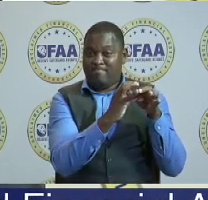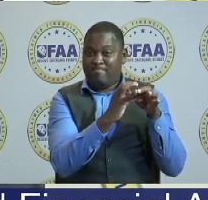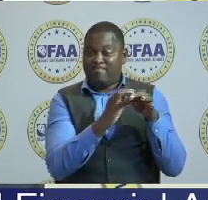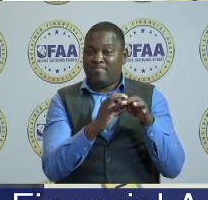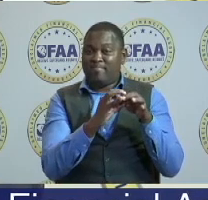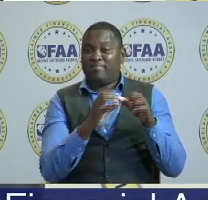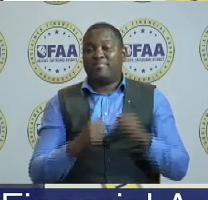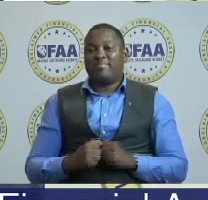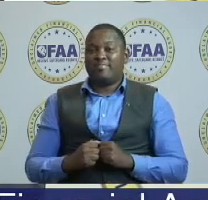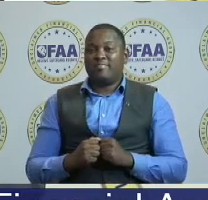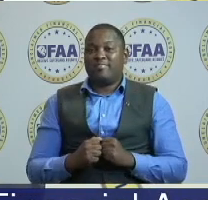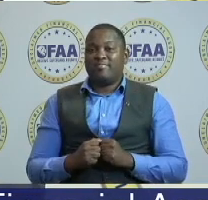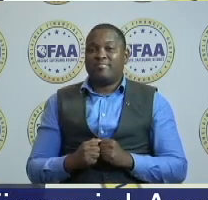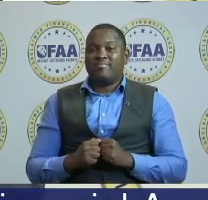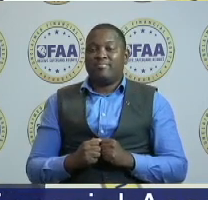afternoon.